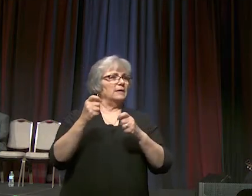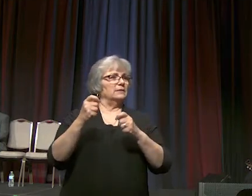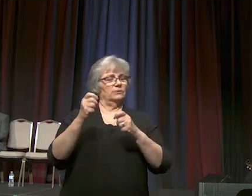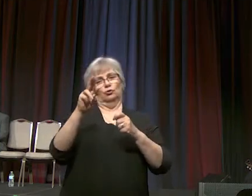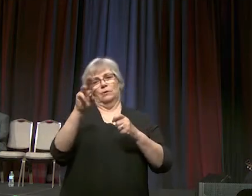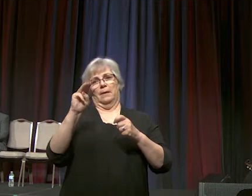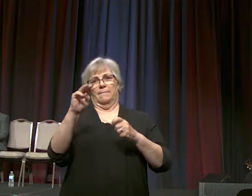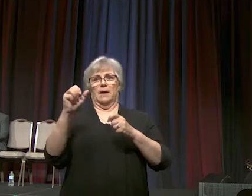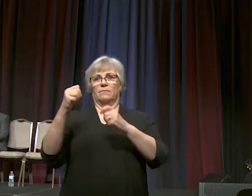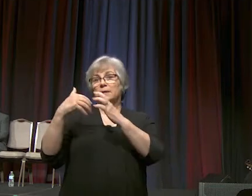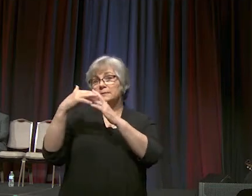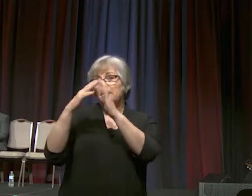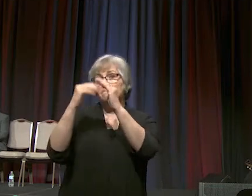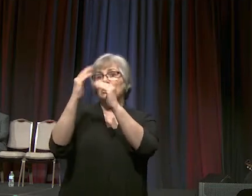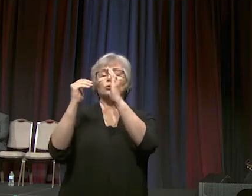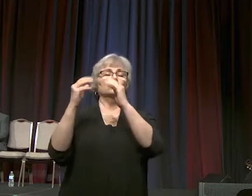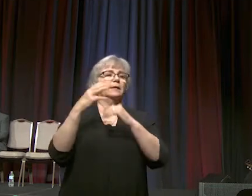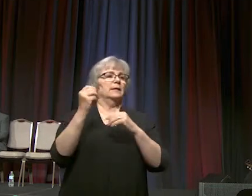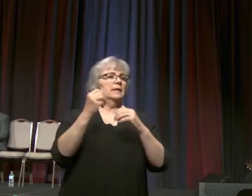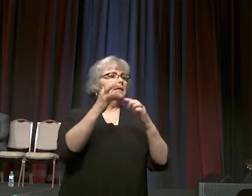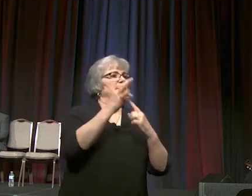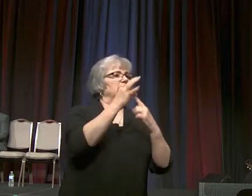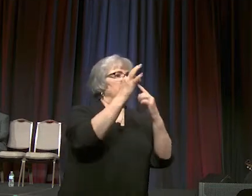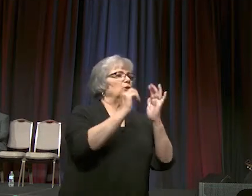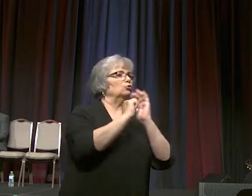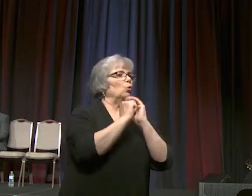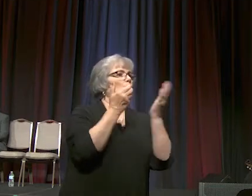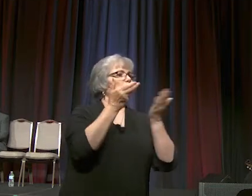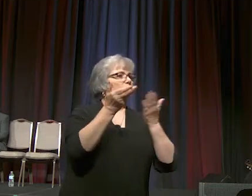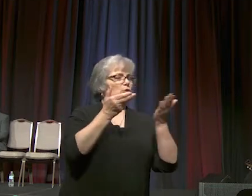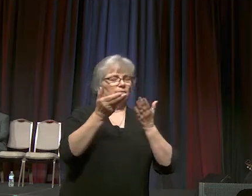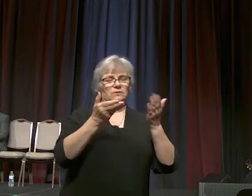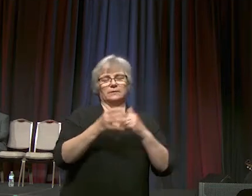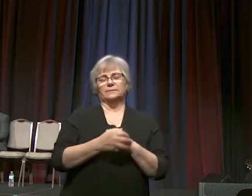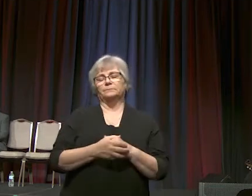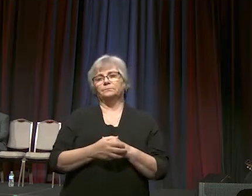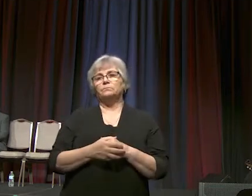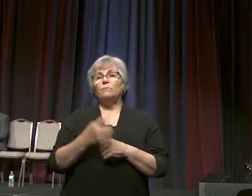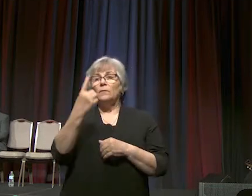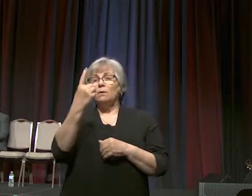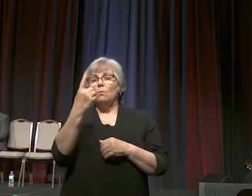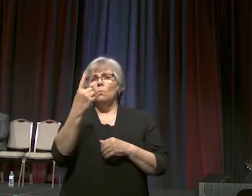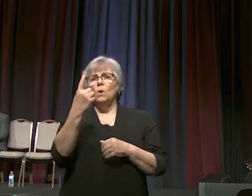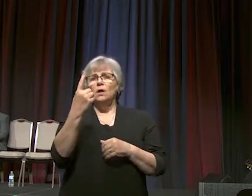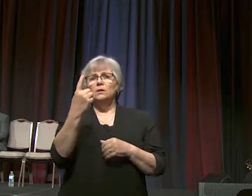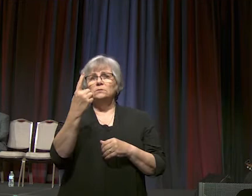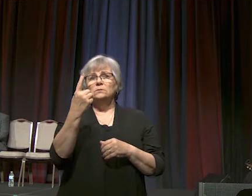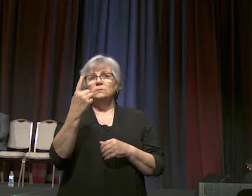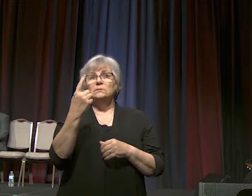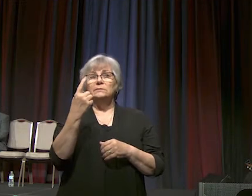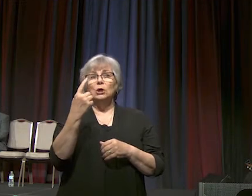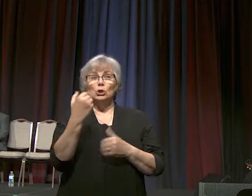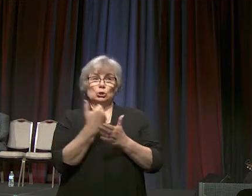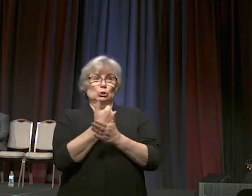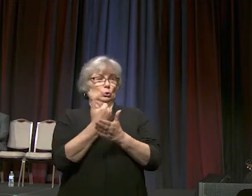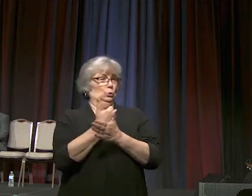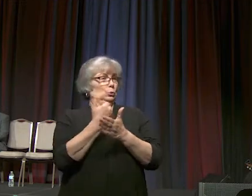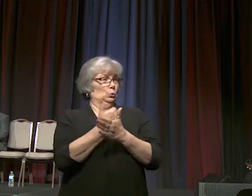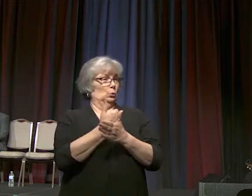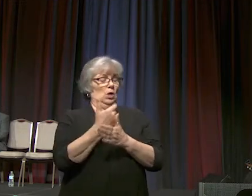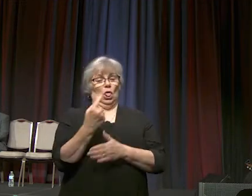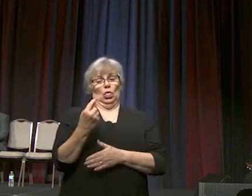several special worship services. And then here's one that is kind of new, and that is